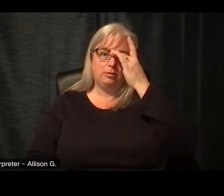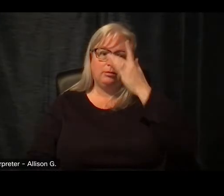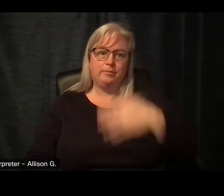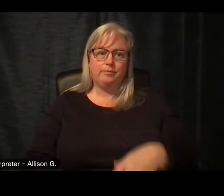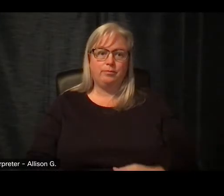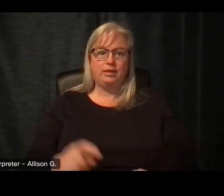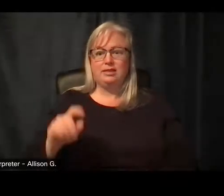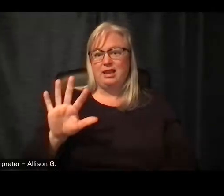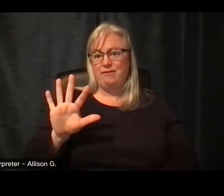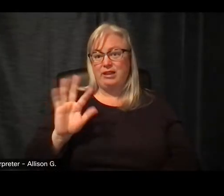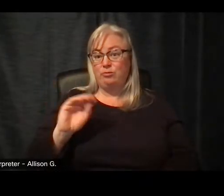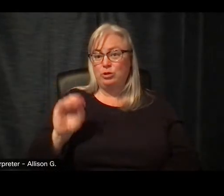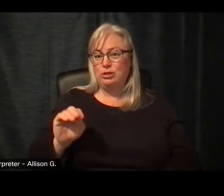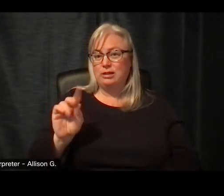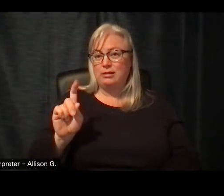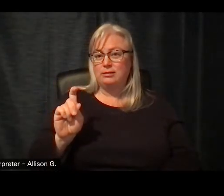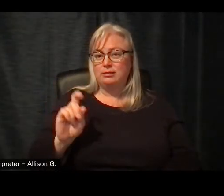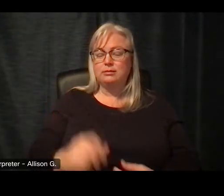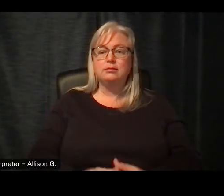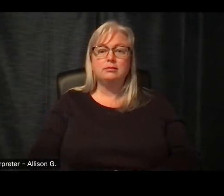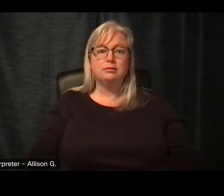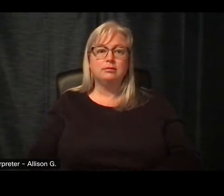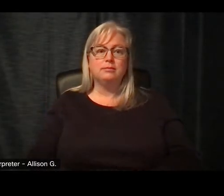At the 5%.